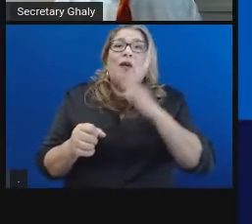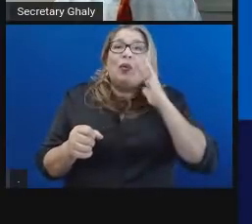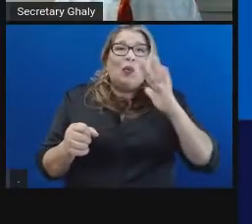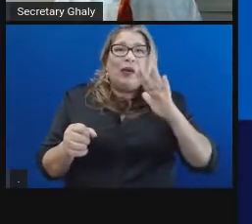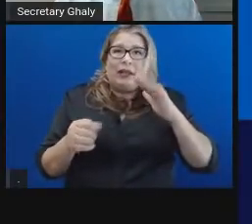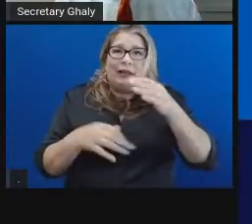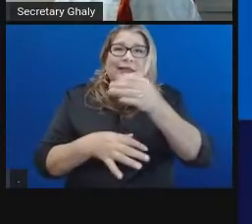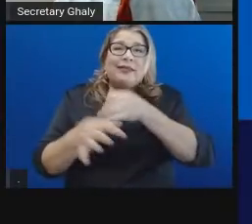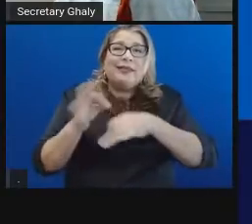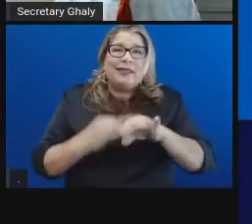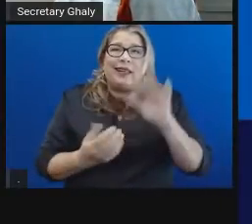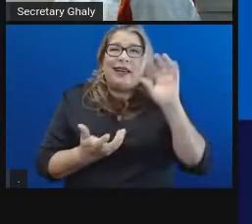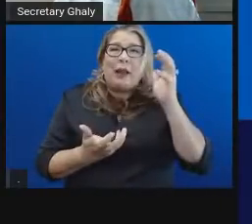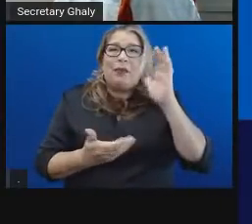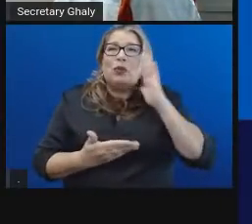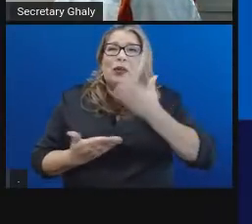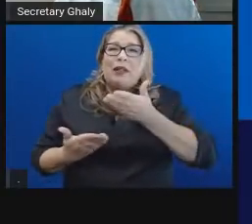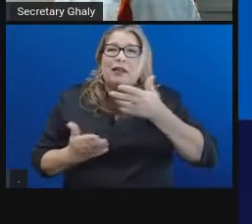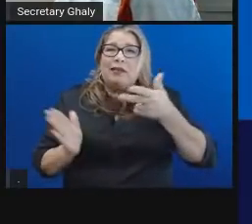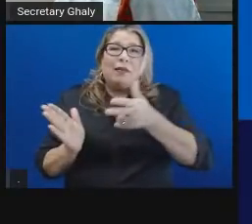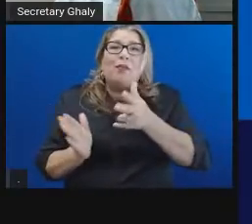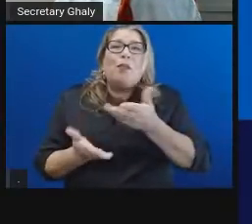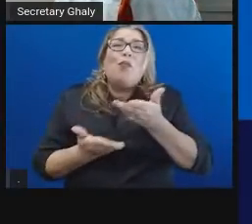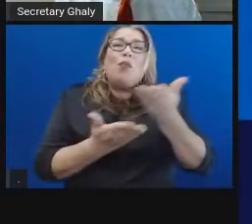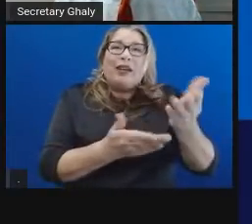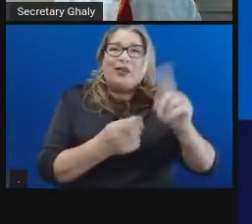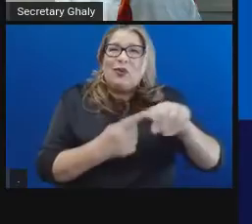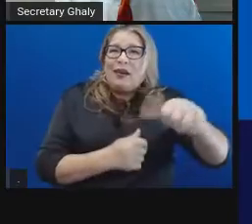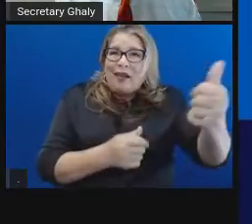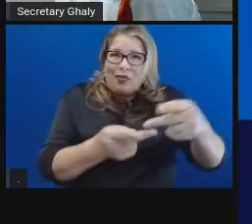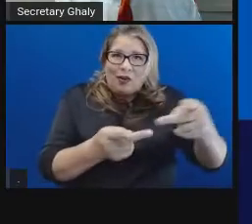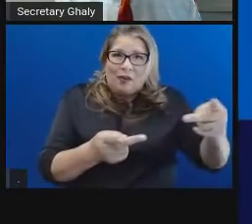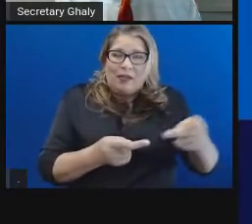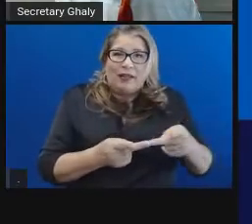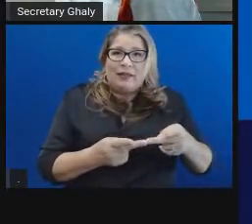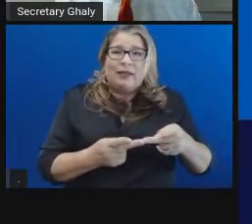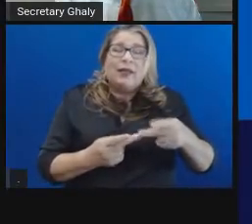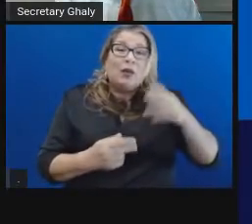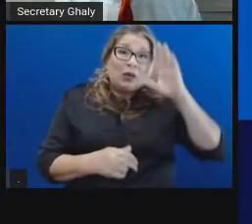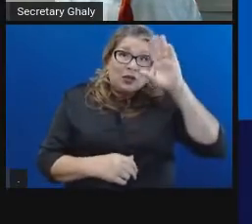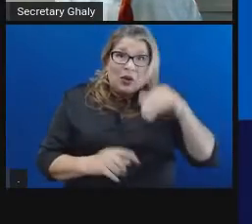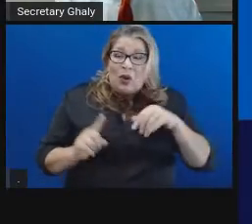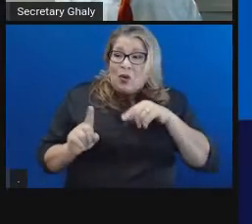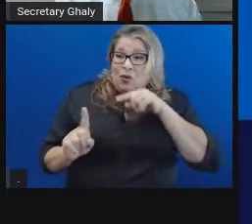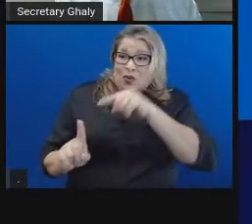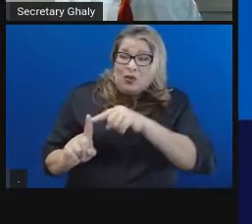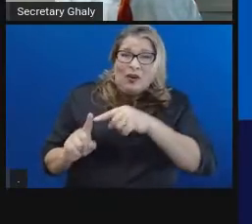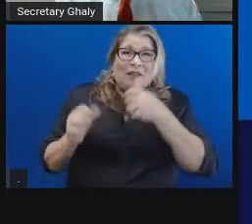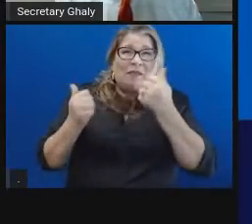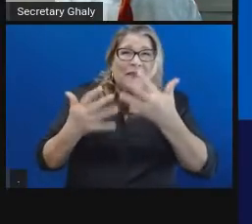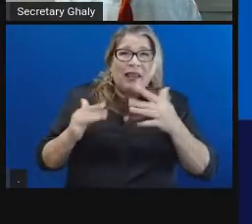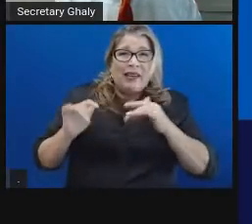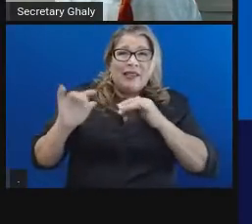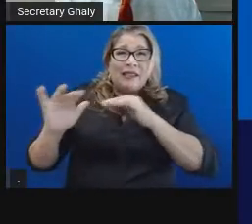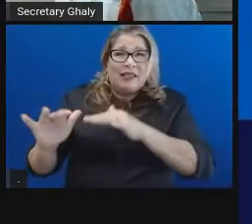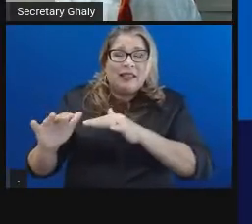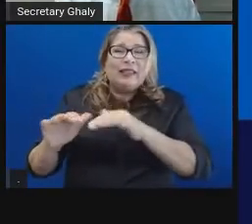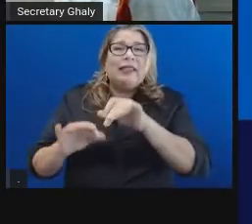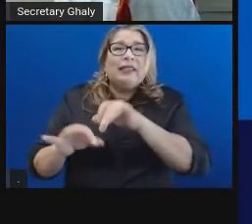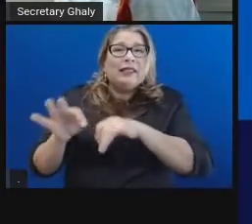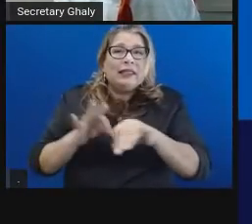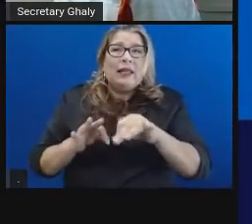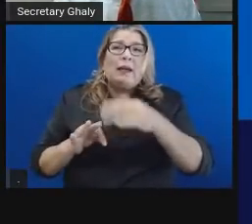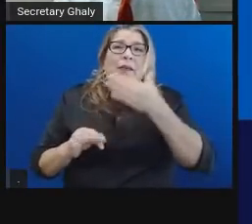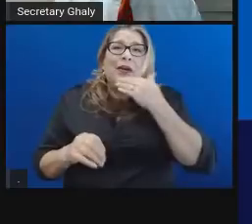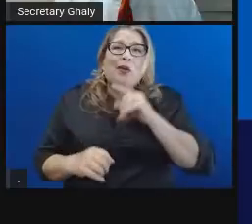don't go to a place that is so deeply impacted when another facility is available a little bit further away, but